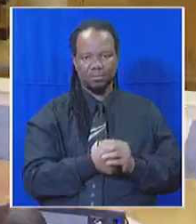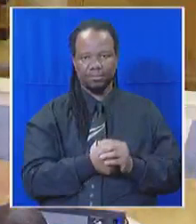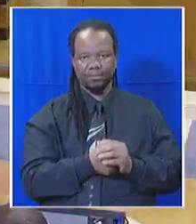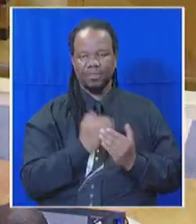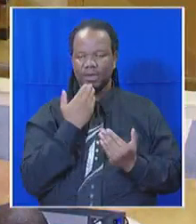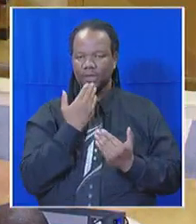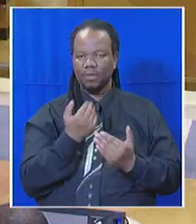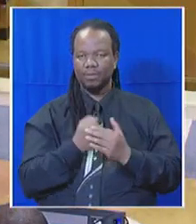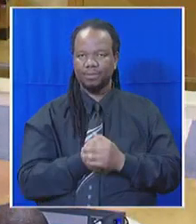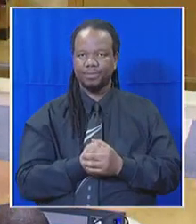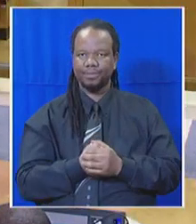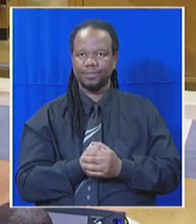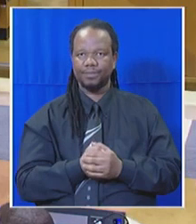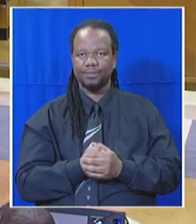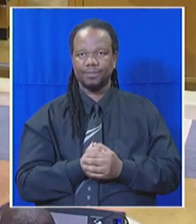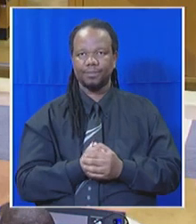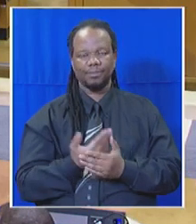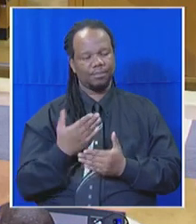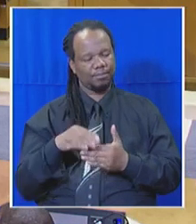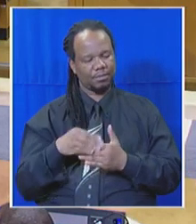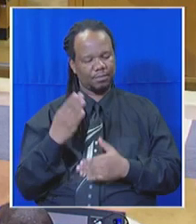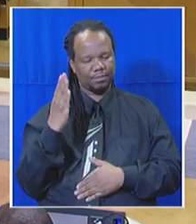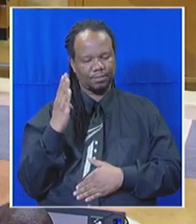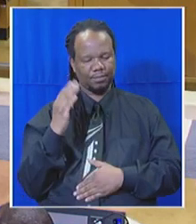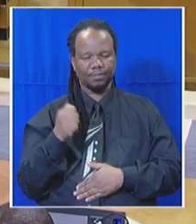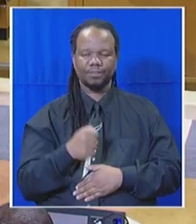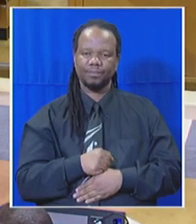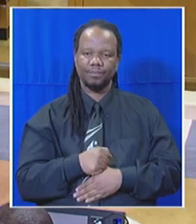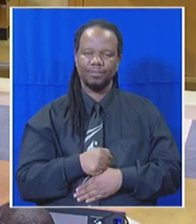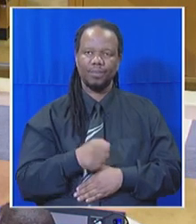Thank you. Honourable Member.